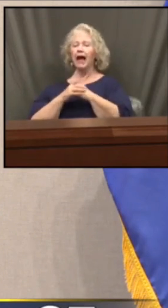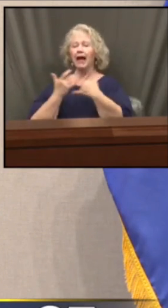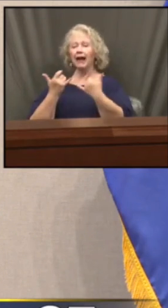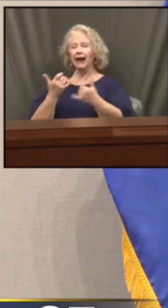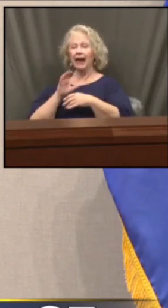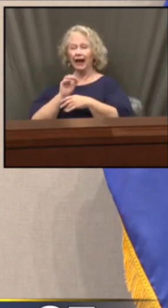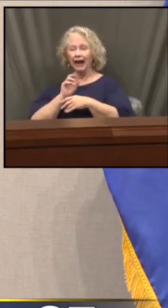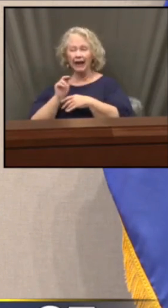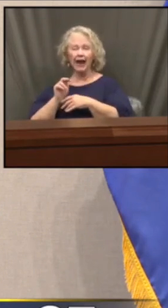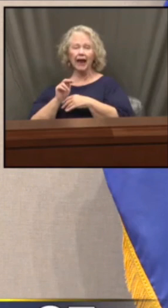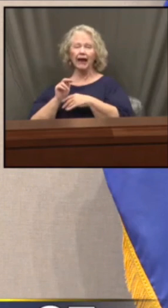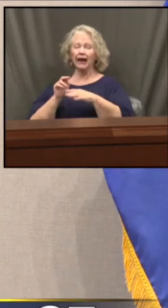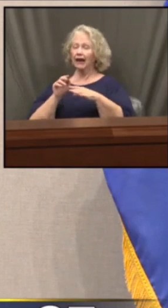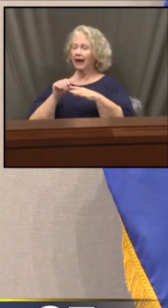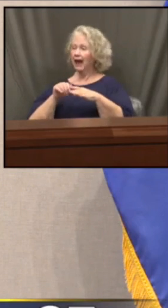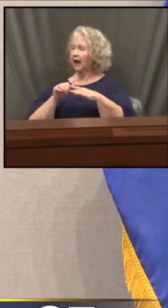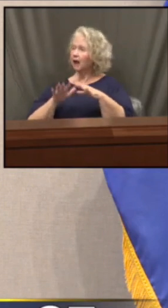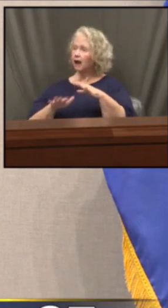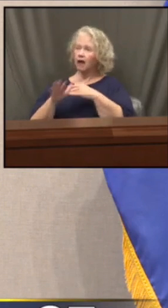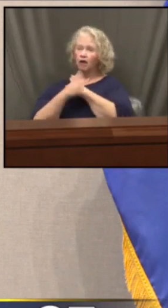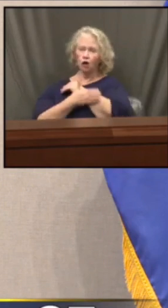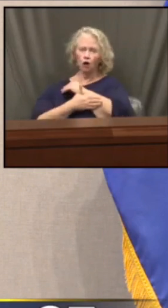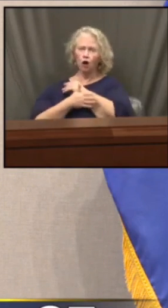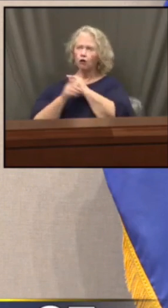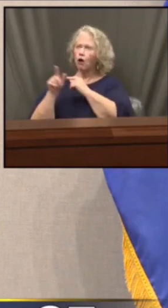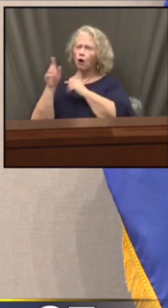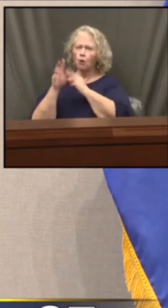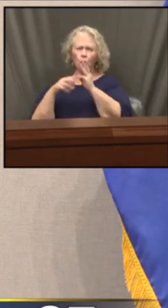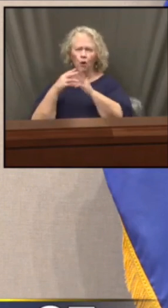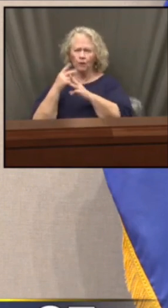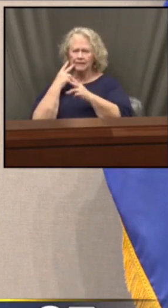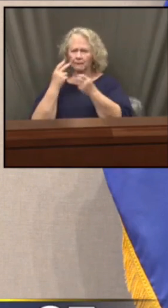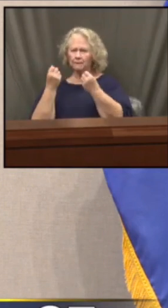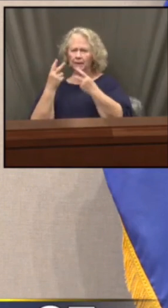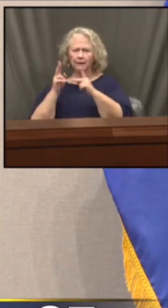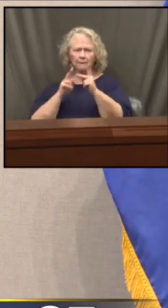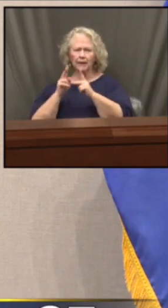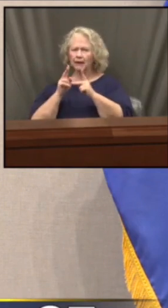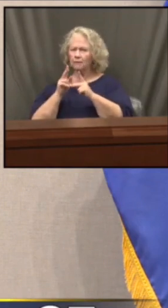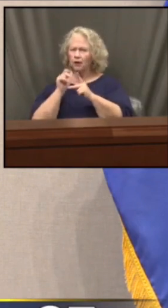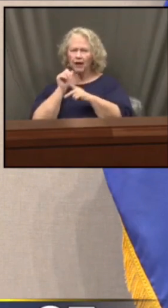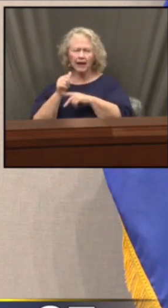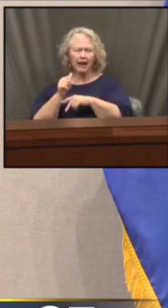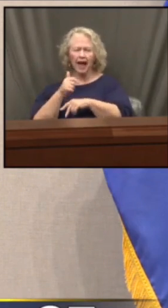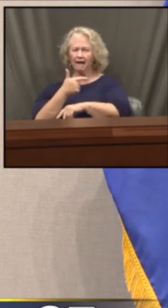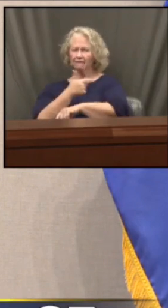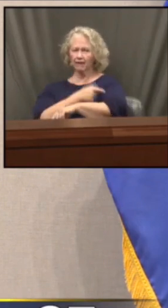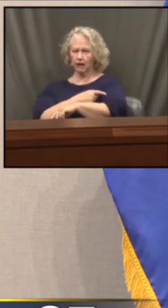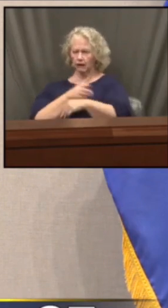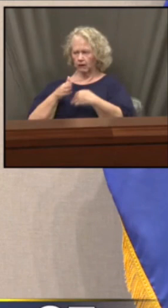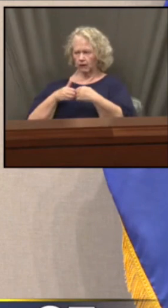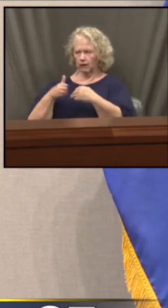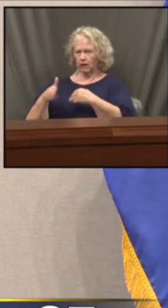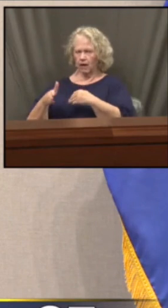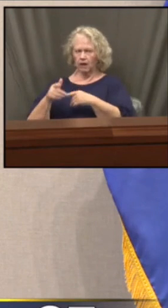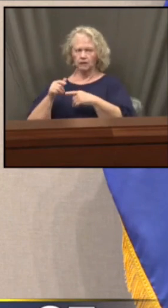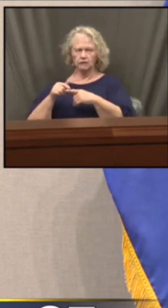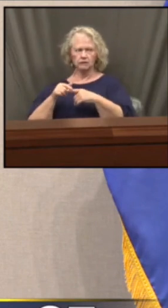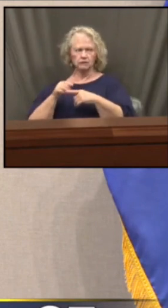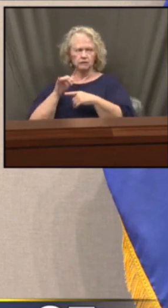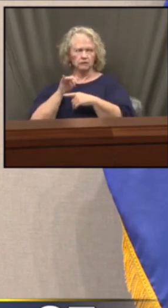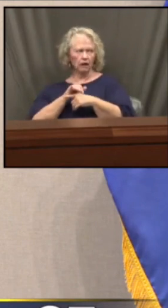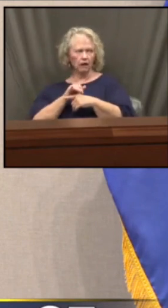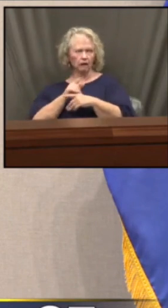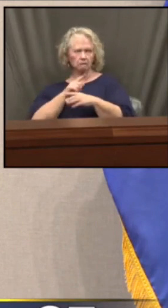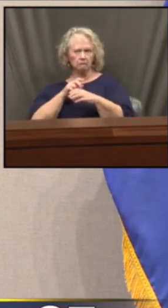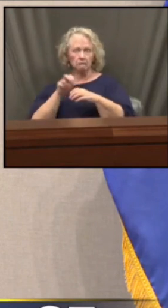Connecticut and around the country and the world where we look around and see a lot of people who aren't vaccinated who are sitting next to us in the workplace and next to us on public transit.